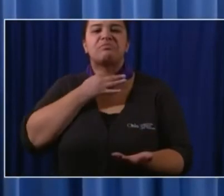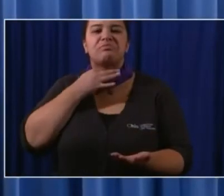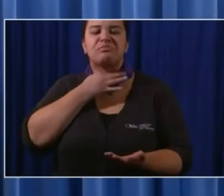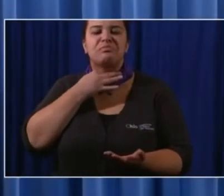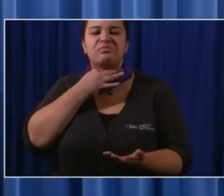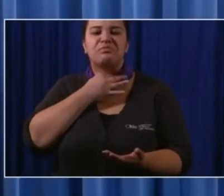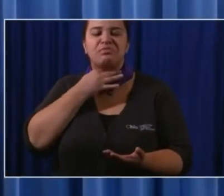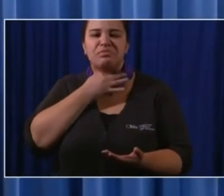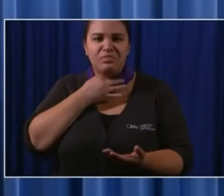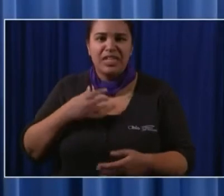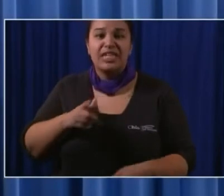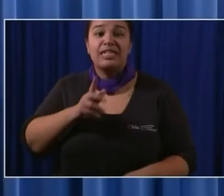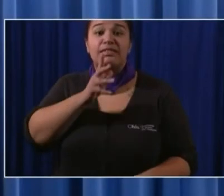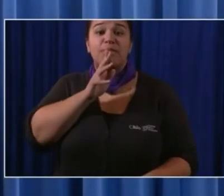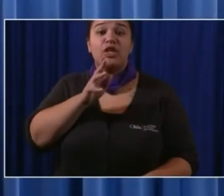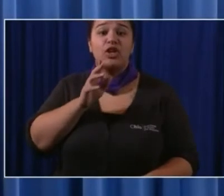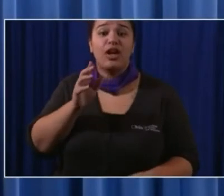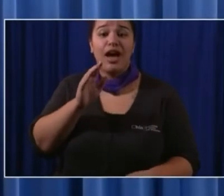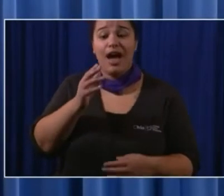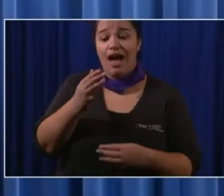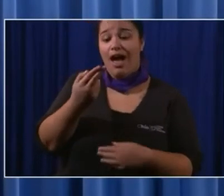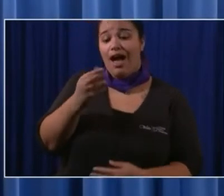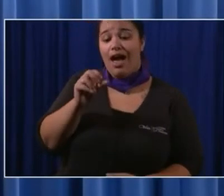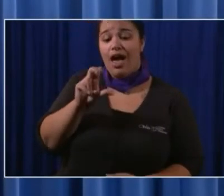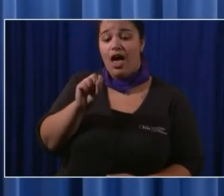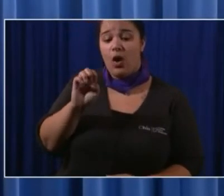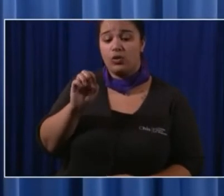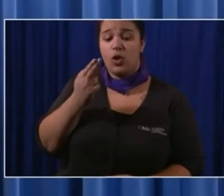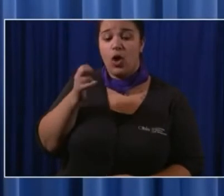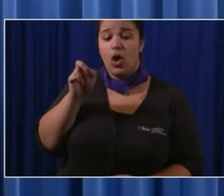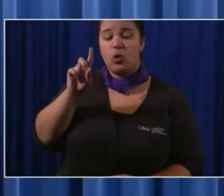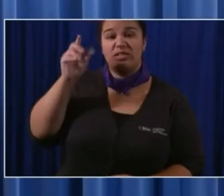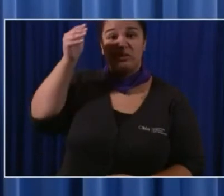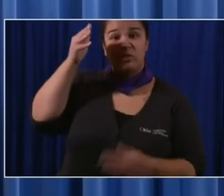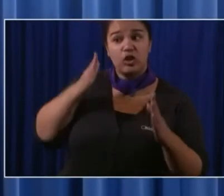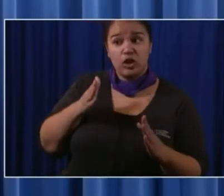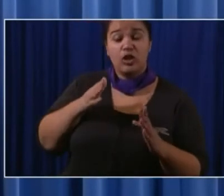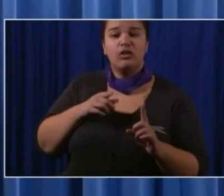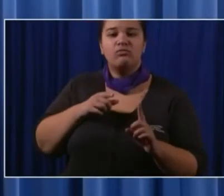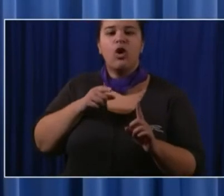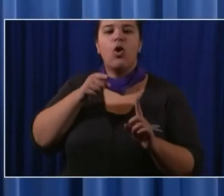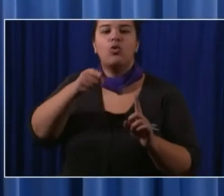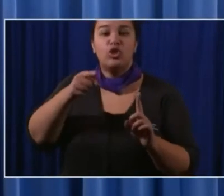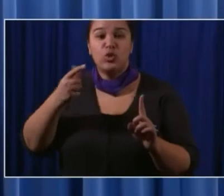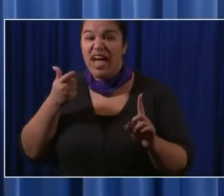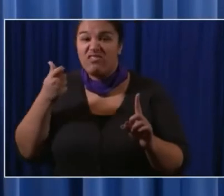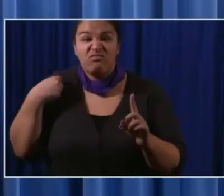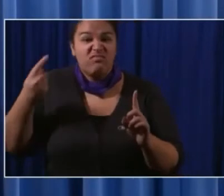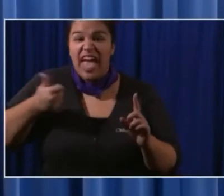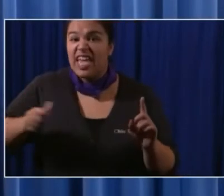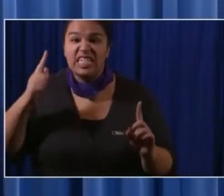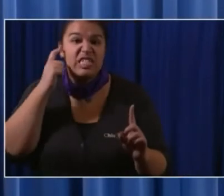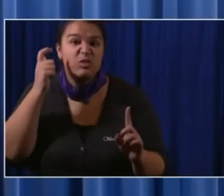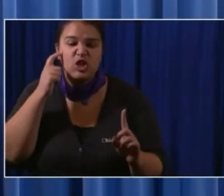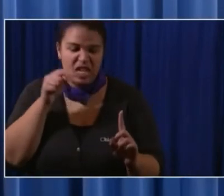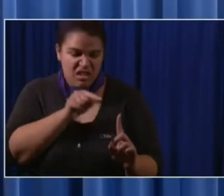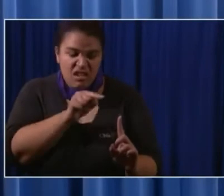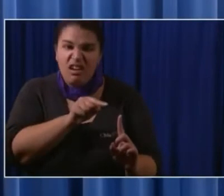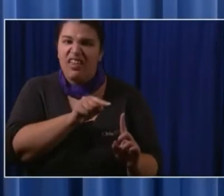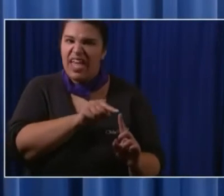investigation and the charges, and did you have any suspicion at all of illegal activity right here at the State House?